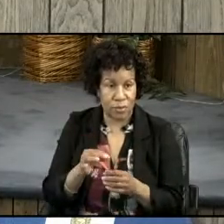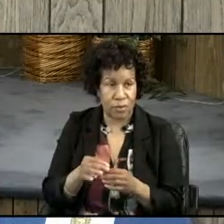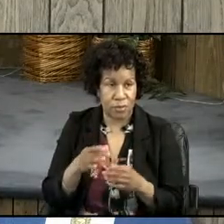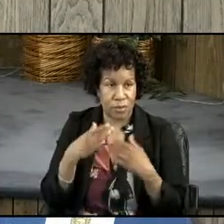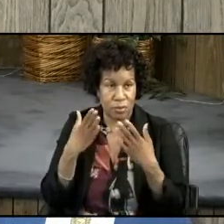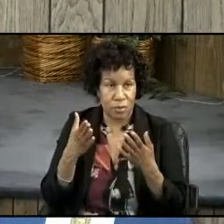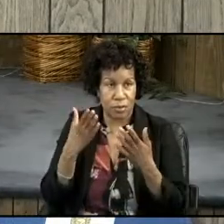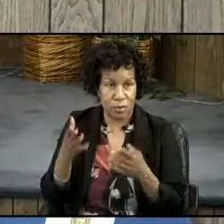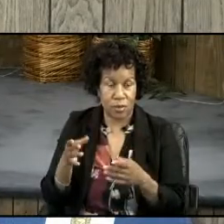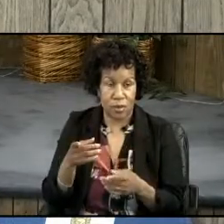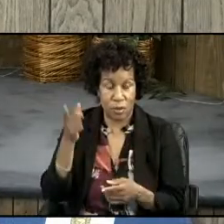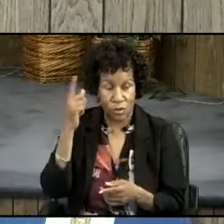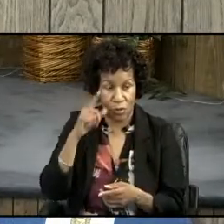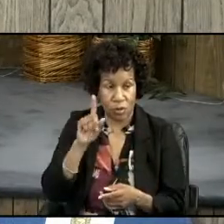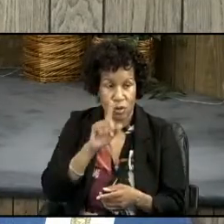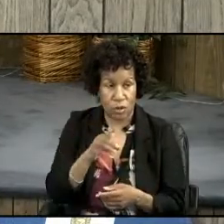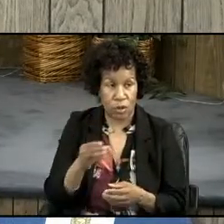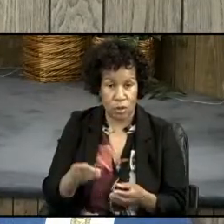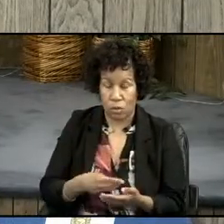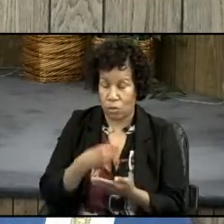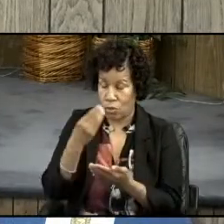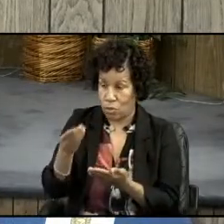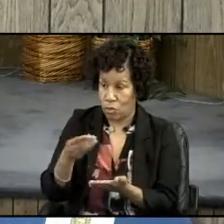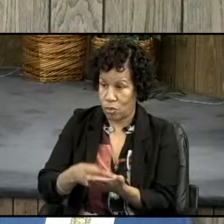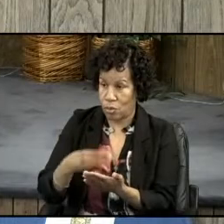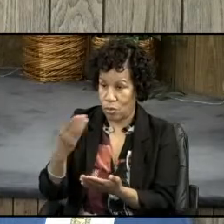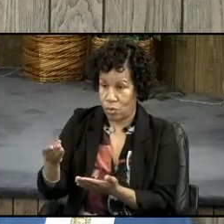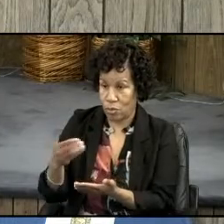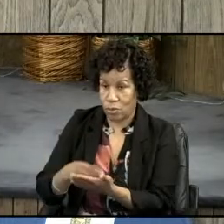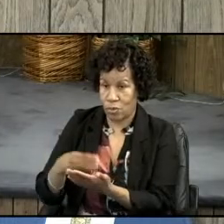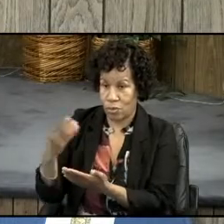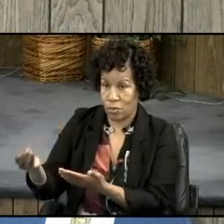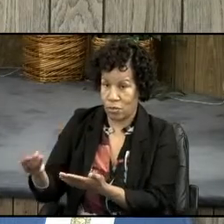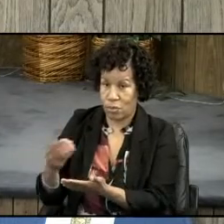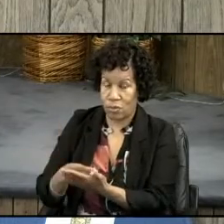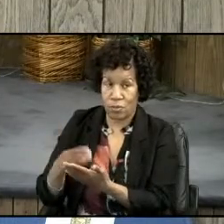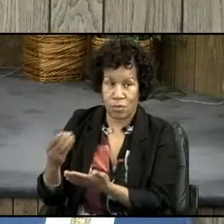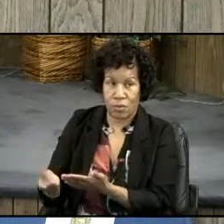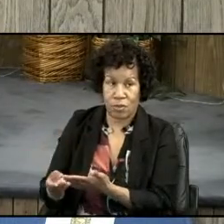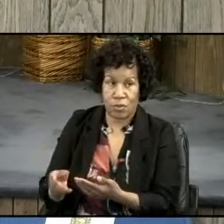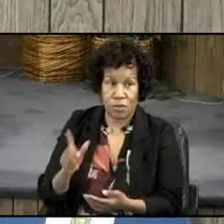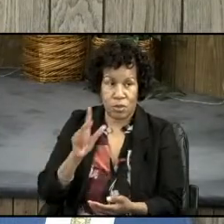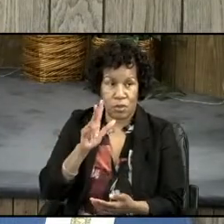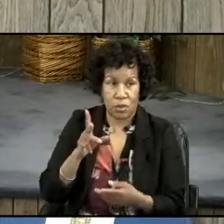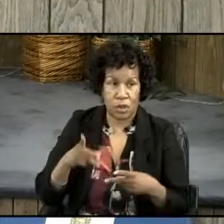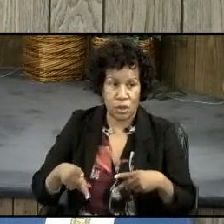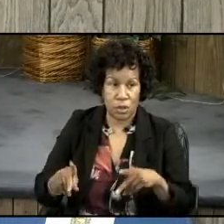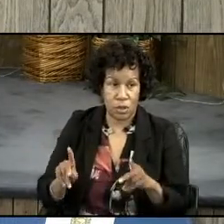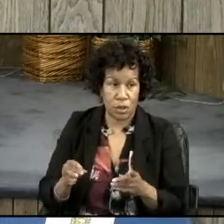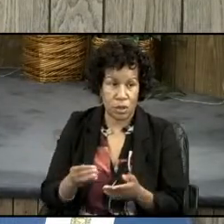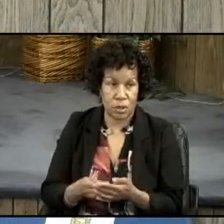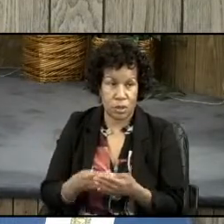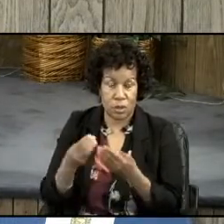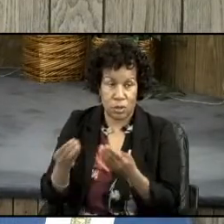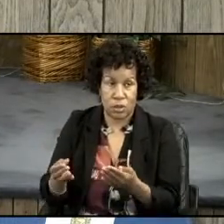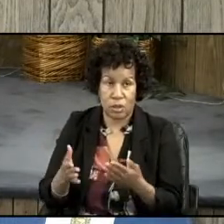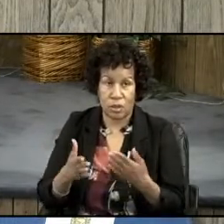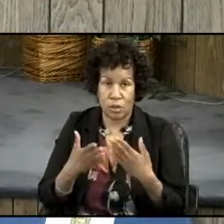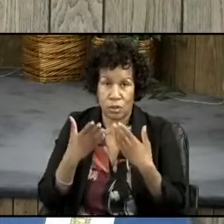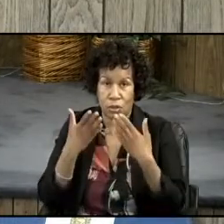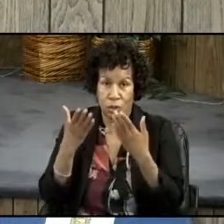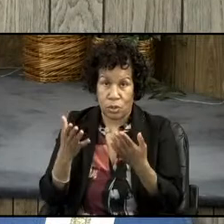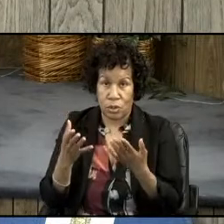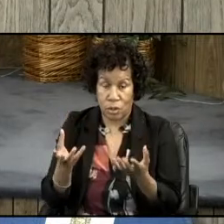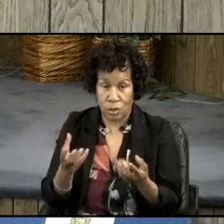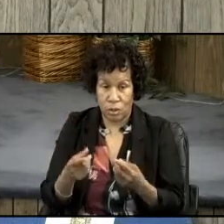much for your giving. You can give it online. We have a secure box outside. We'd like to thank you for your giving, because